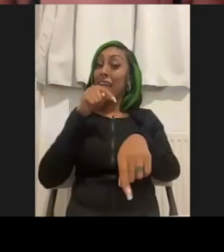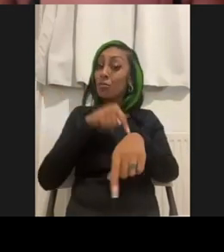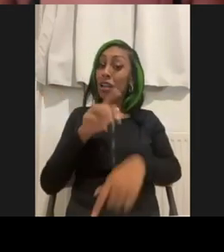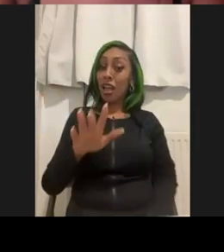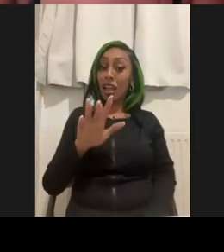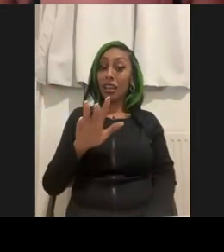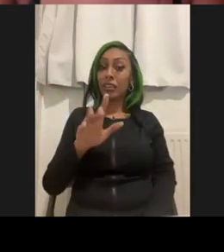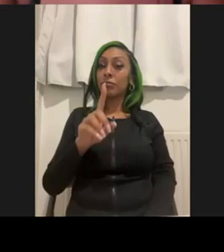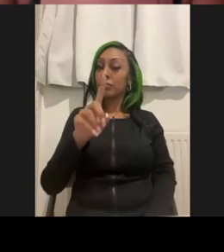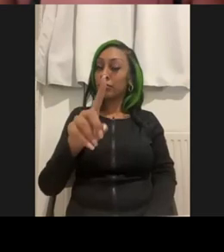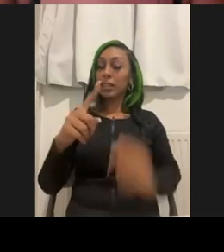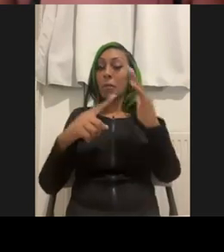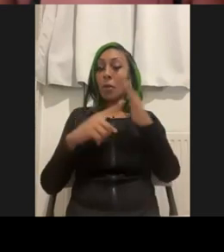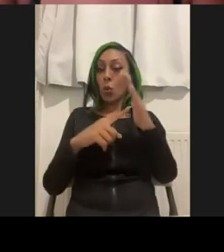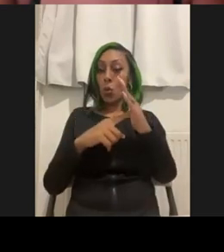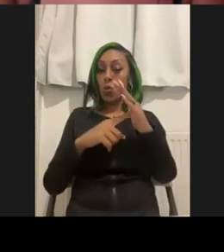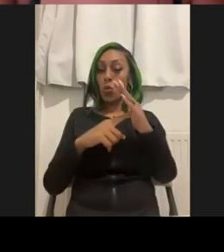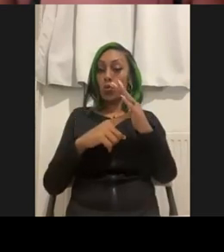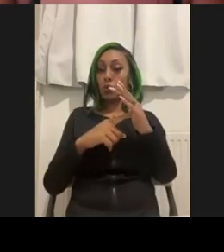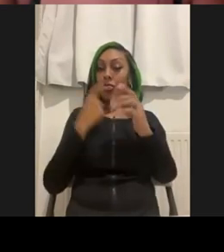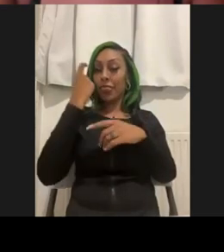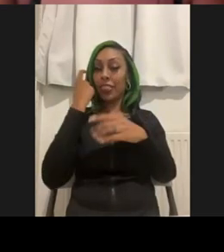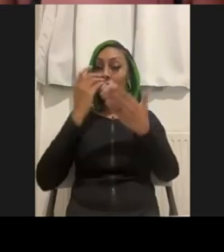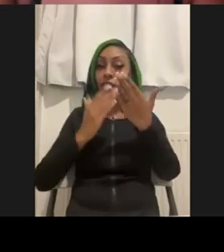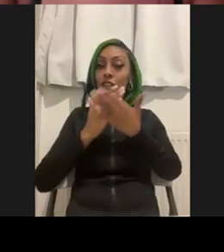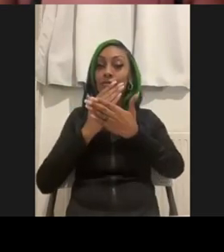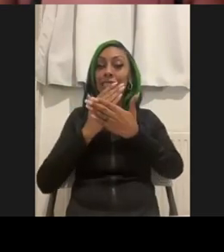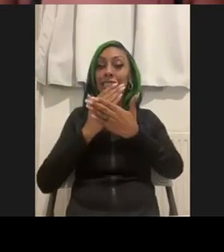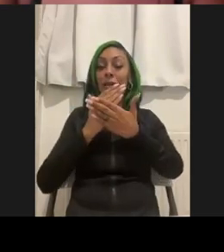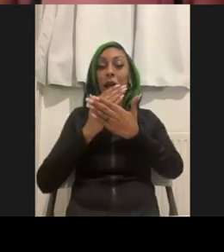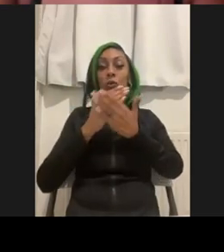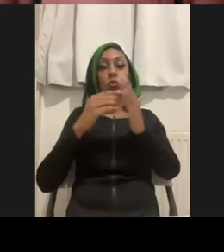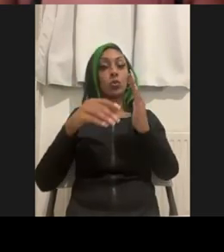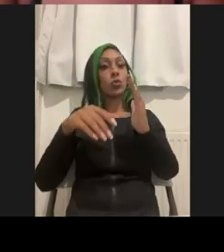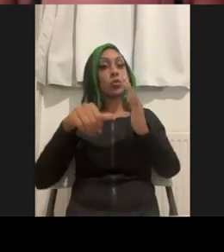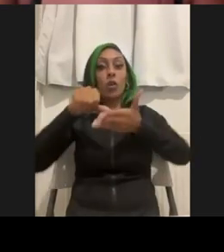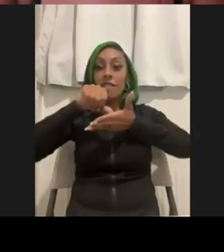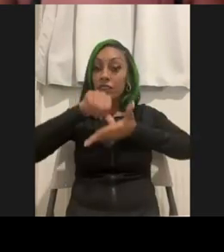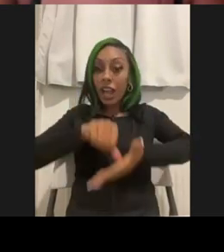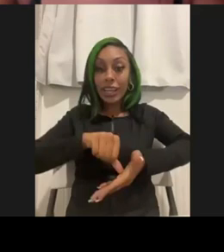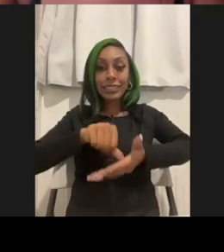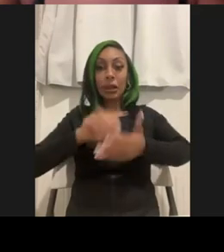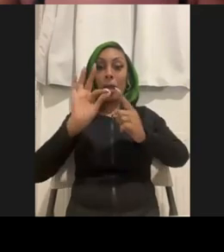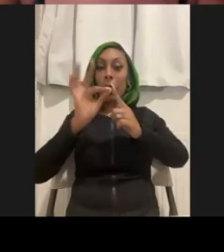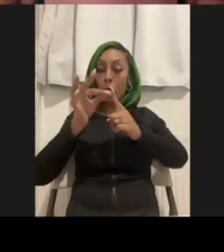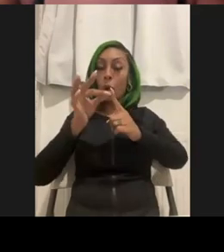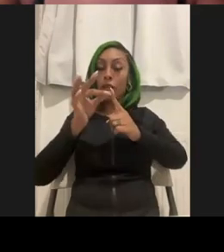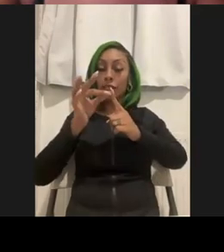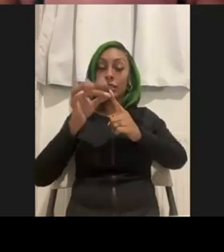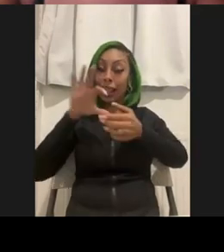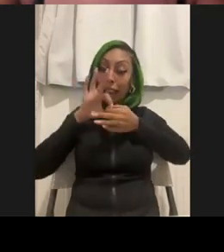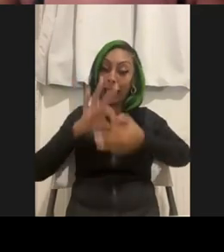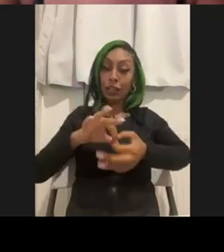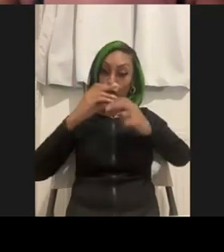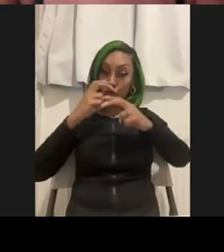I think it's important to think through a really fundamental point about research, whether we're